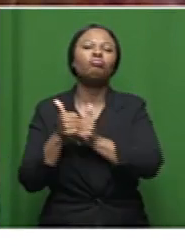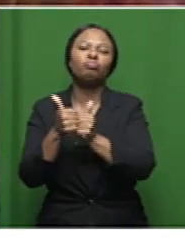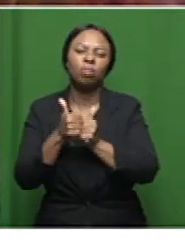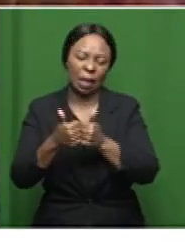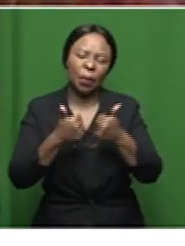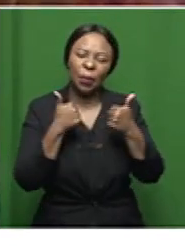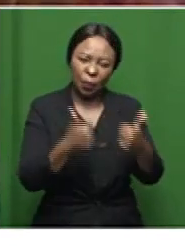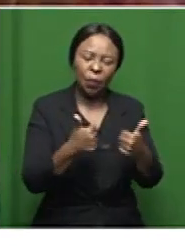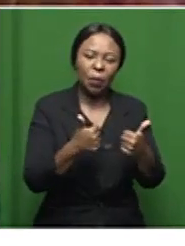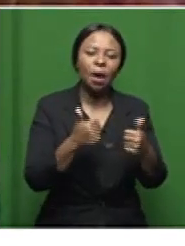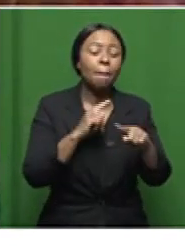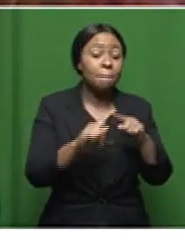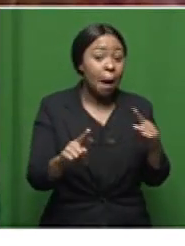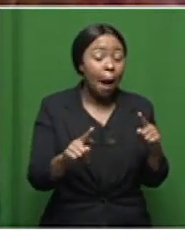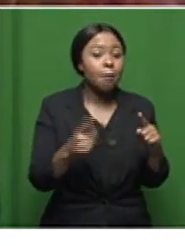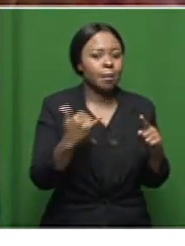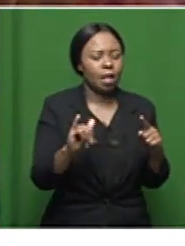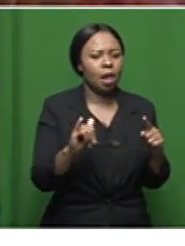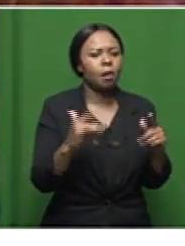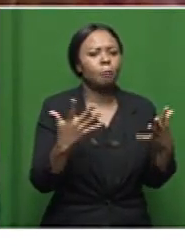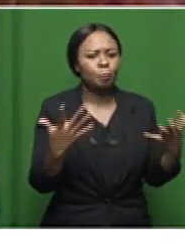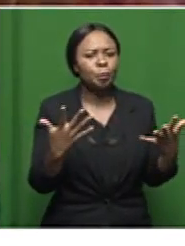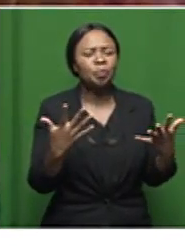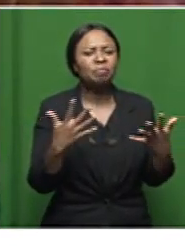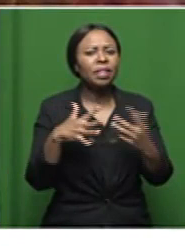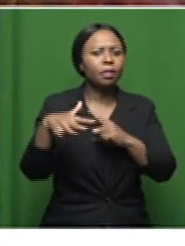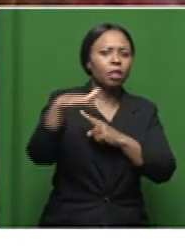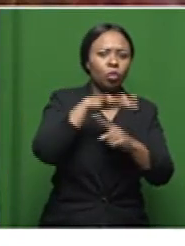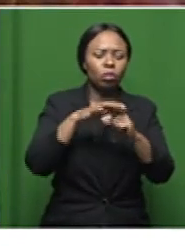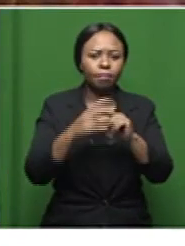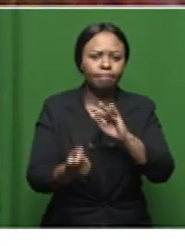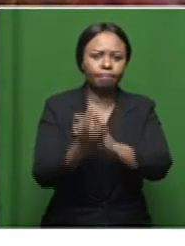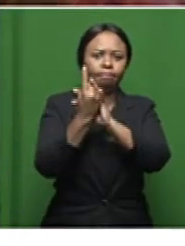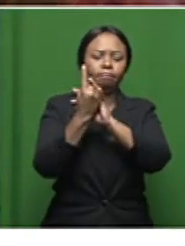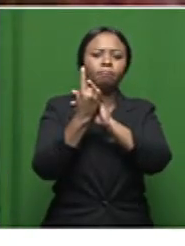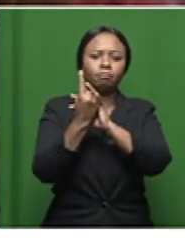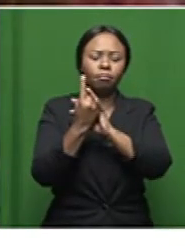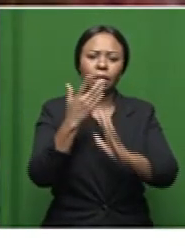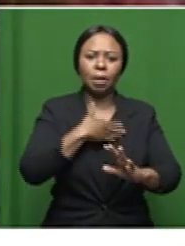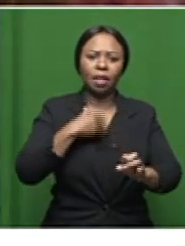caregivers. However, we do have sporadic situation